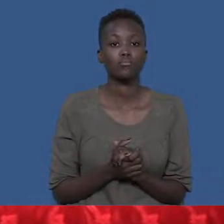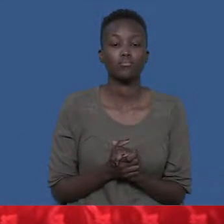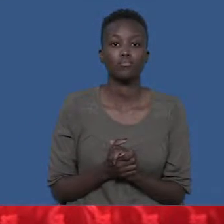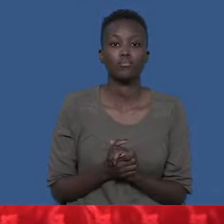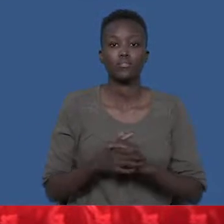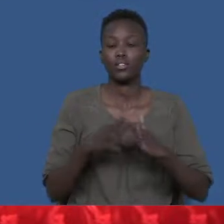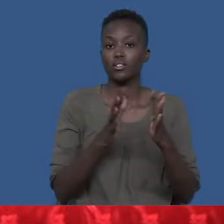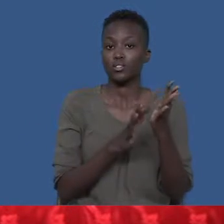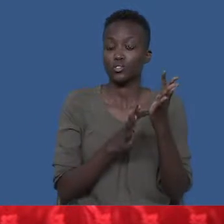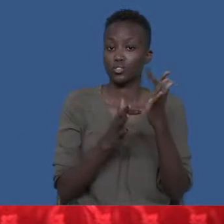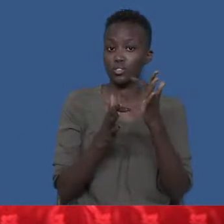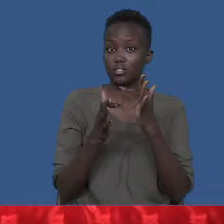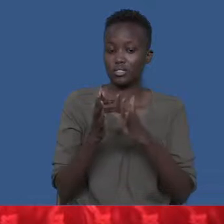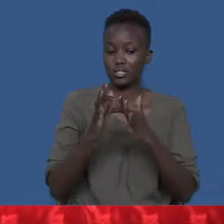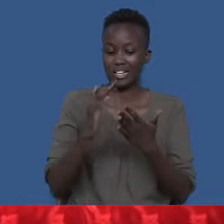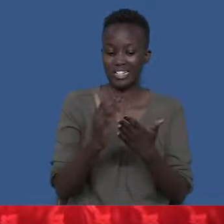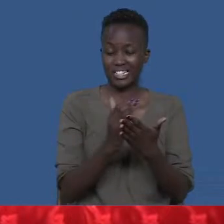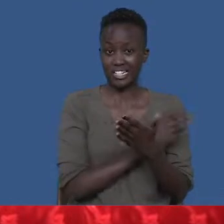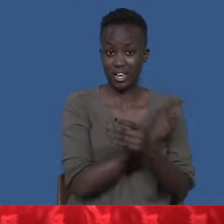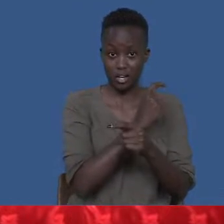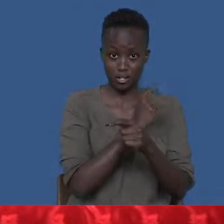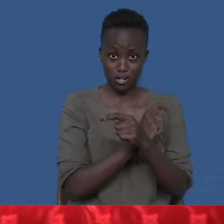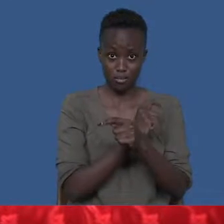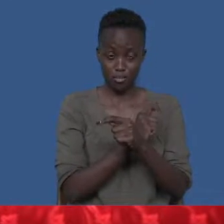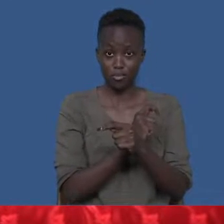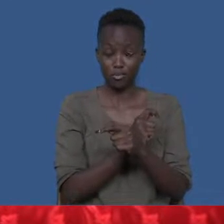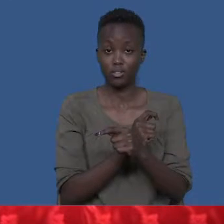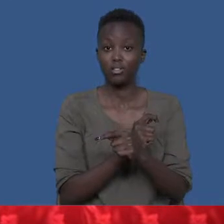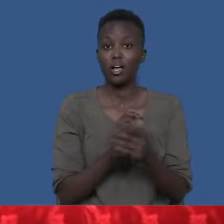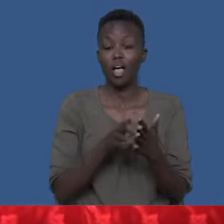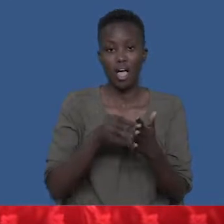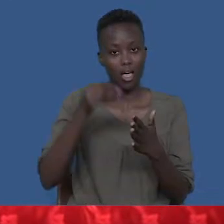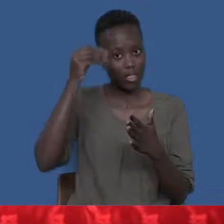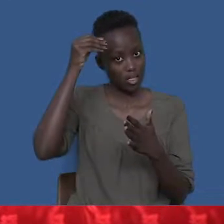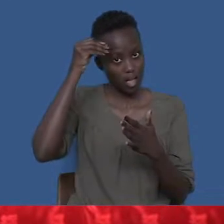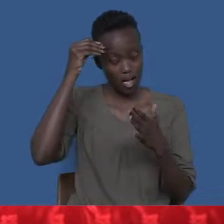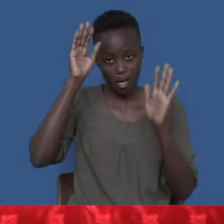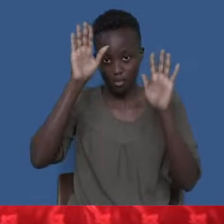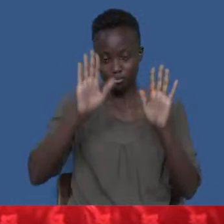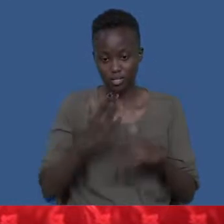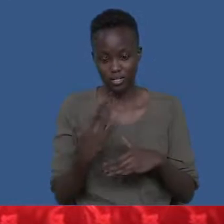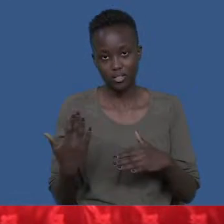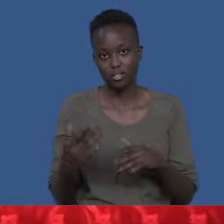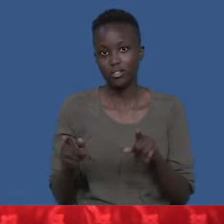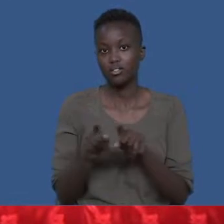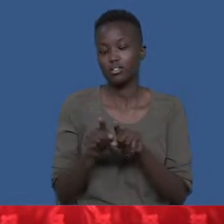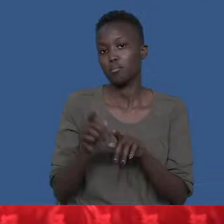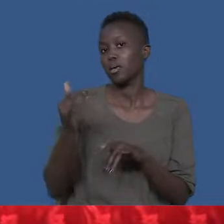on Jesus clearing the temple, and we learned some truths there. Yesterday,